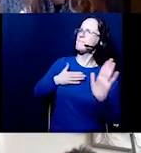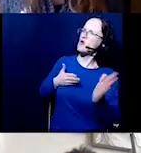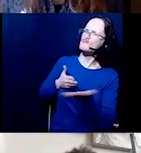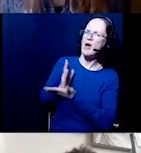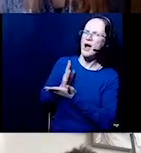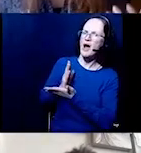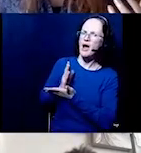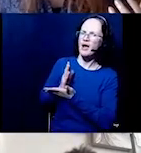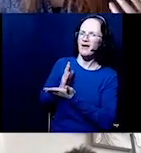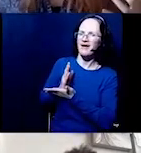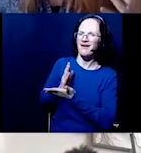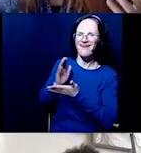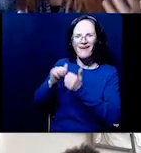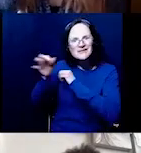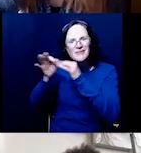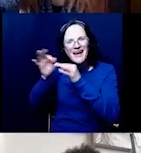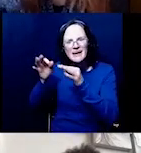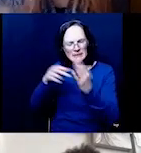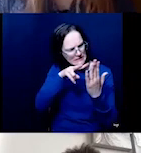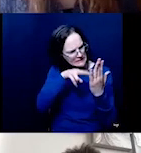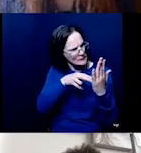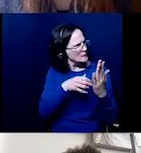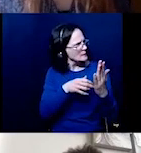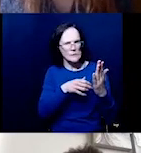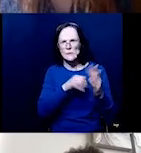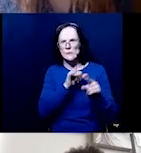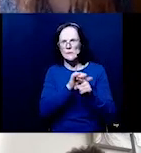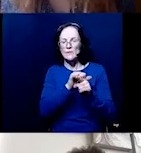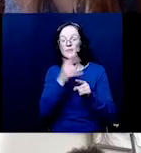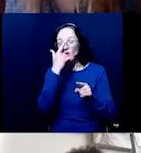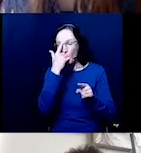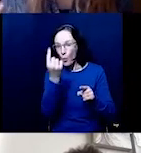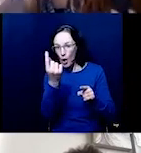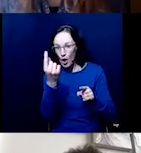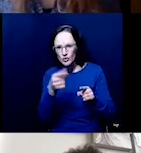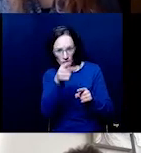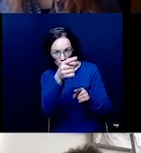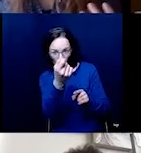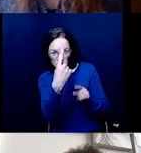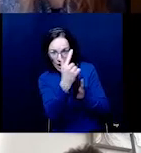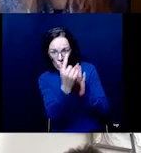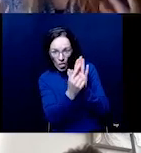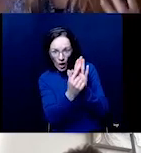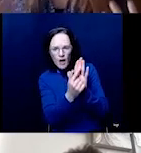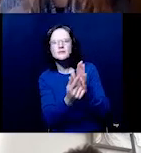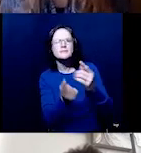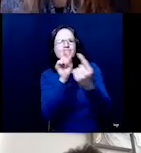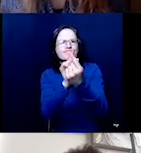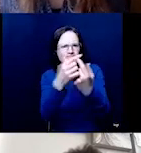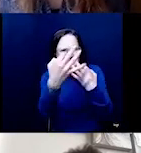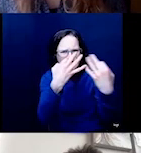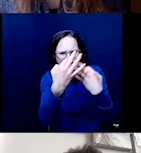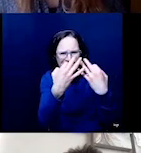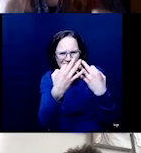to understand, well, then often you go to somebody else who understands them easily and who could explain you and everything. But that is